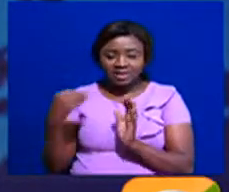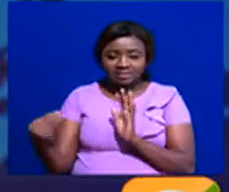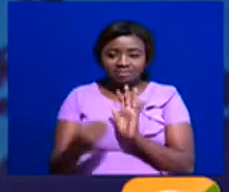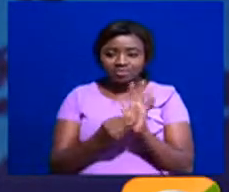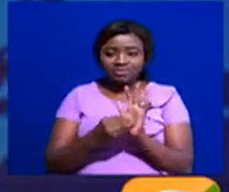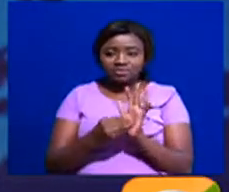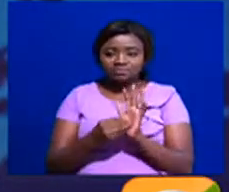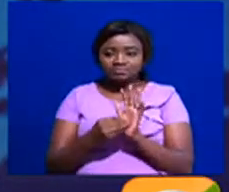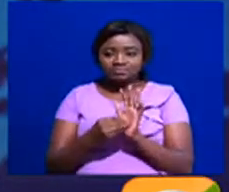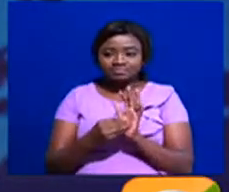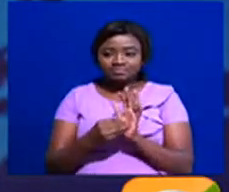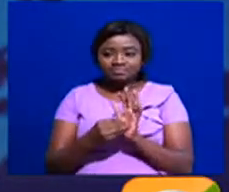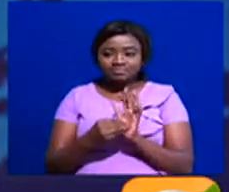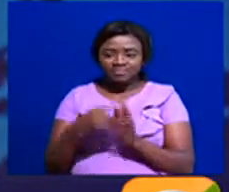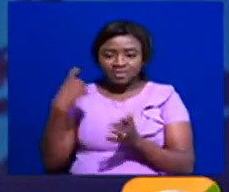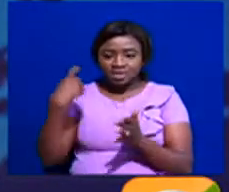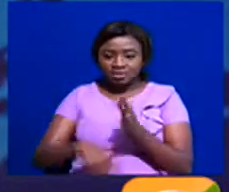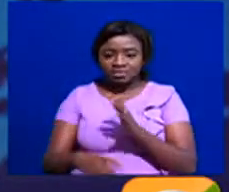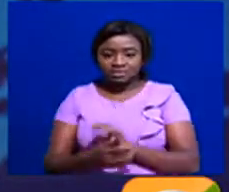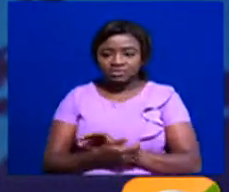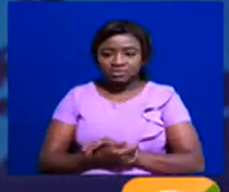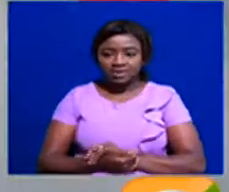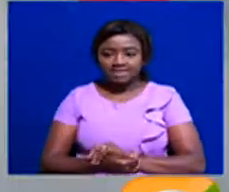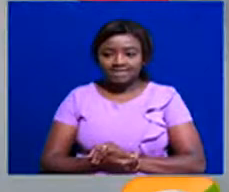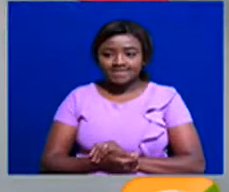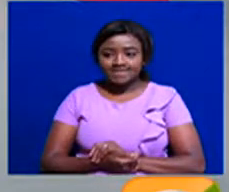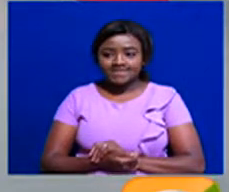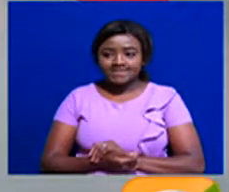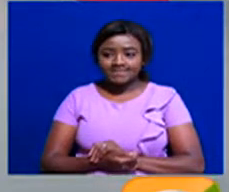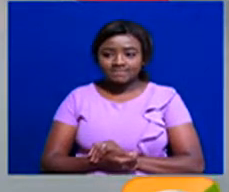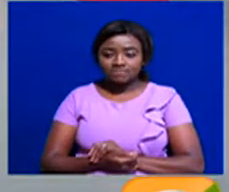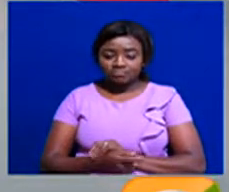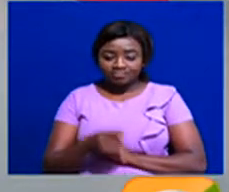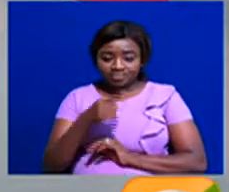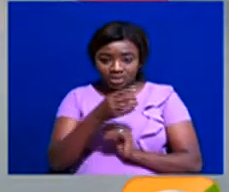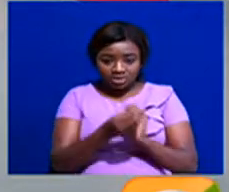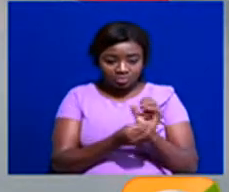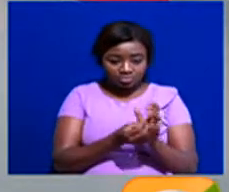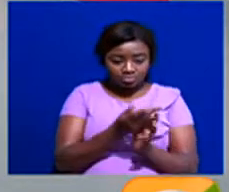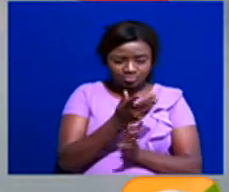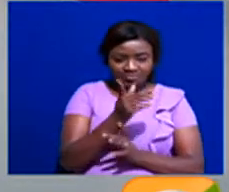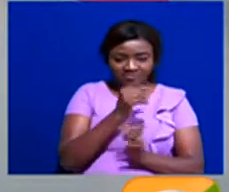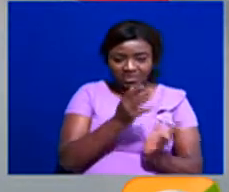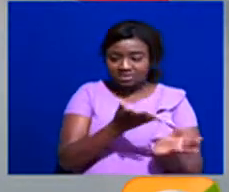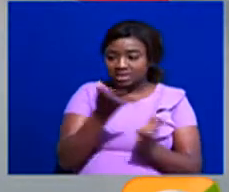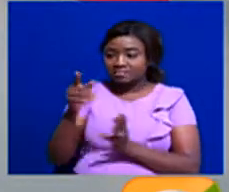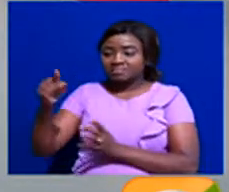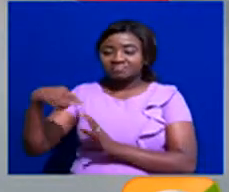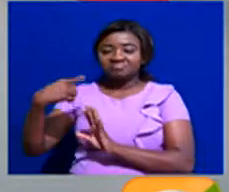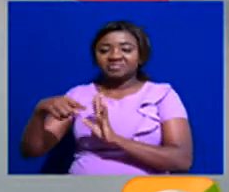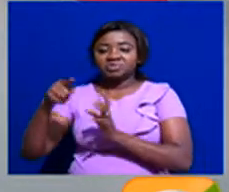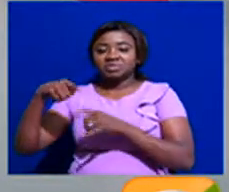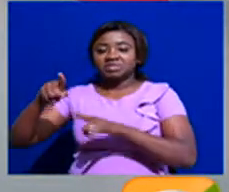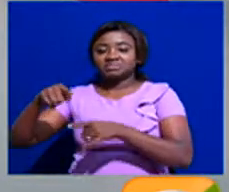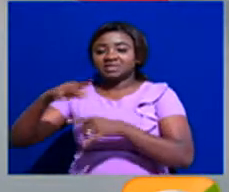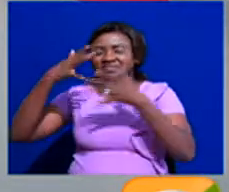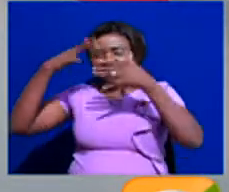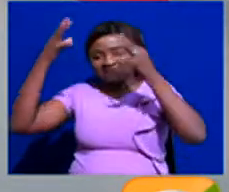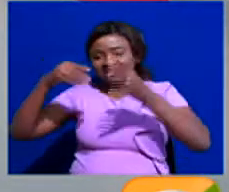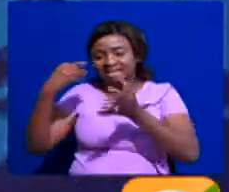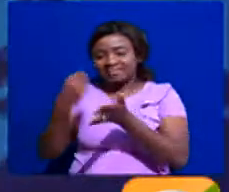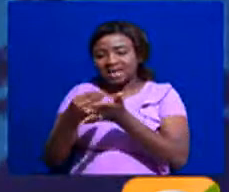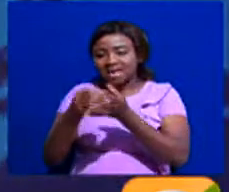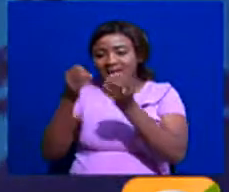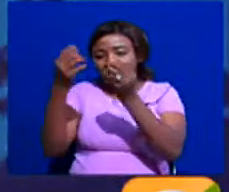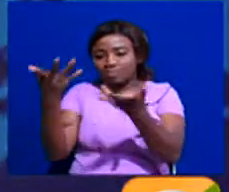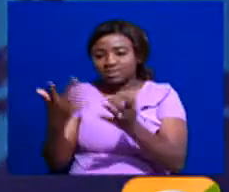he was, I want to use his example, he was producing, but it's the industry who say, no, this is grade not that good, okay, and